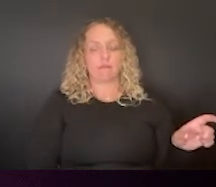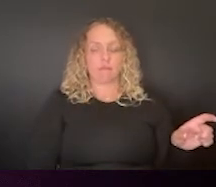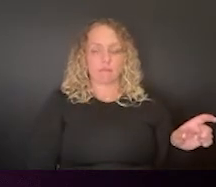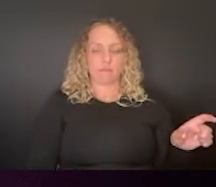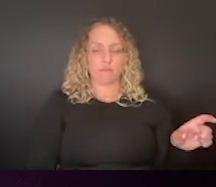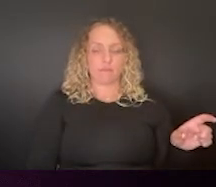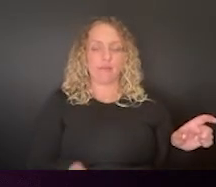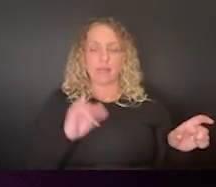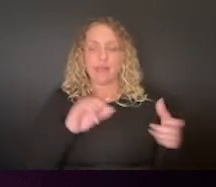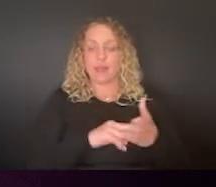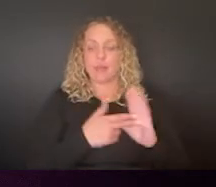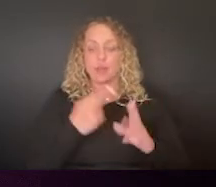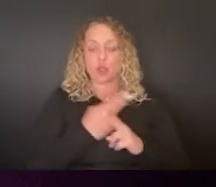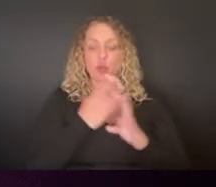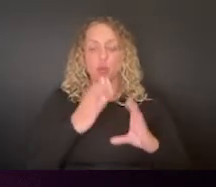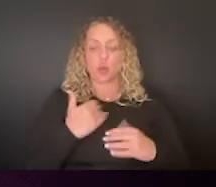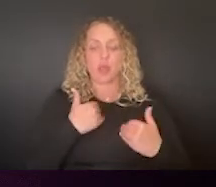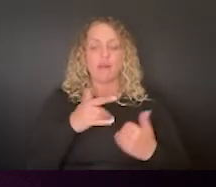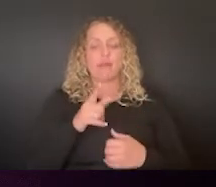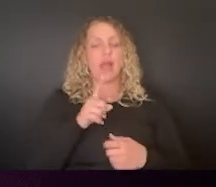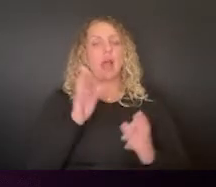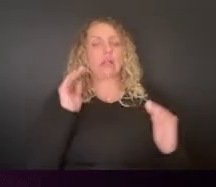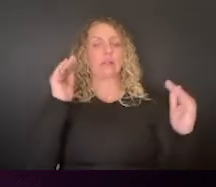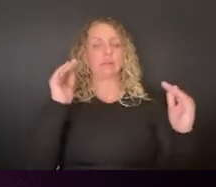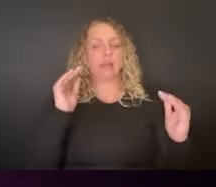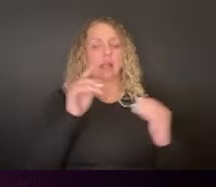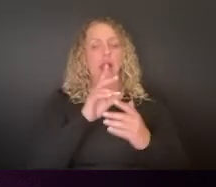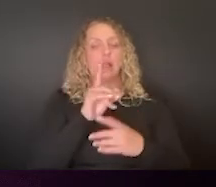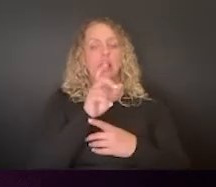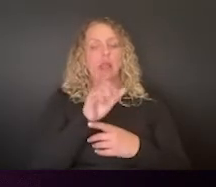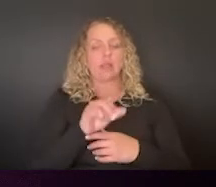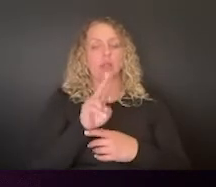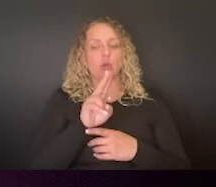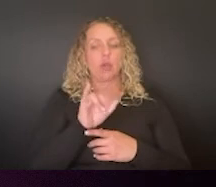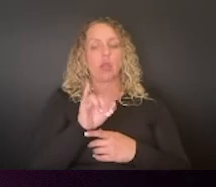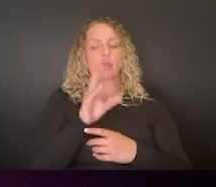true. And we'd show icons on the left nav.